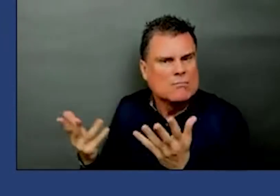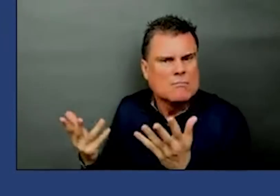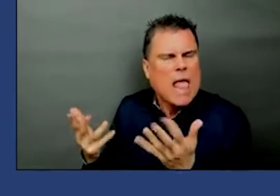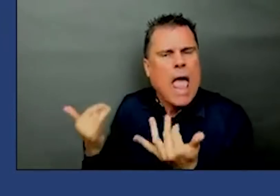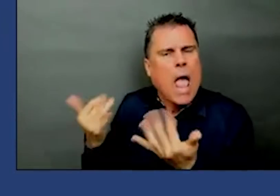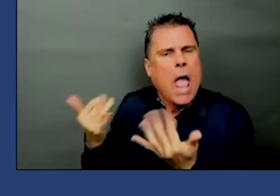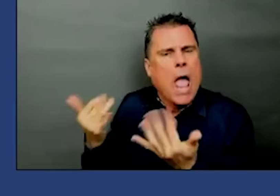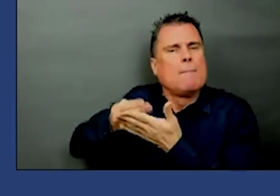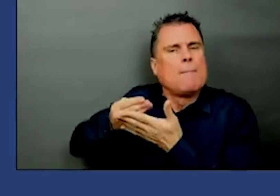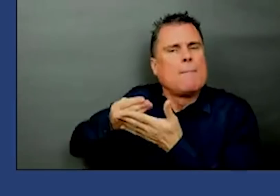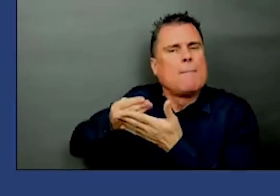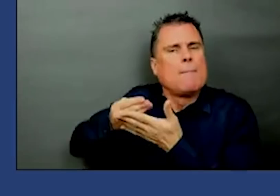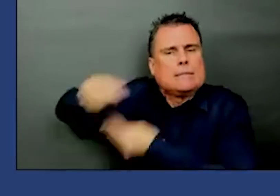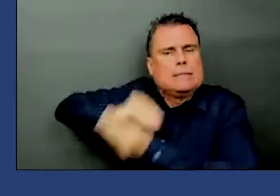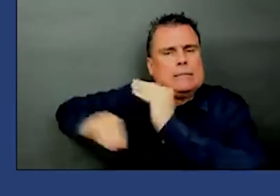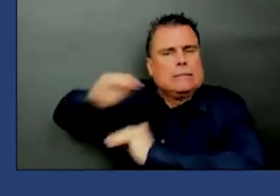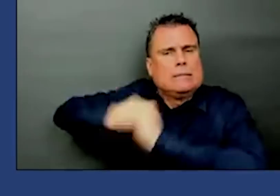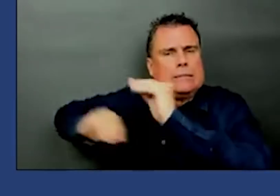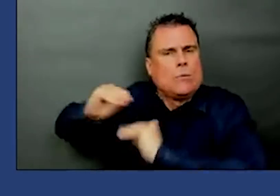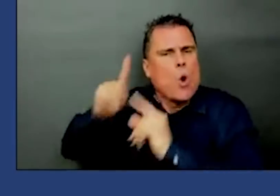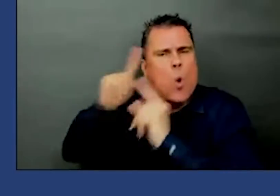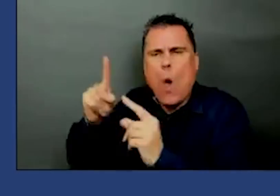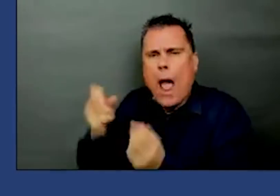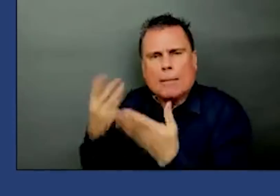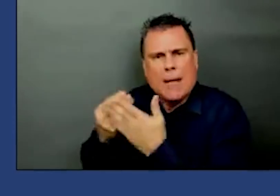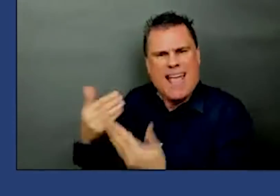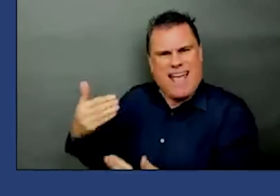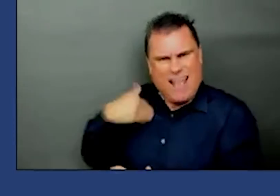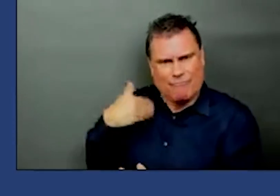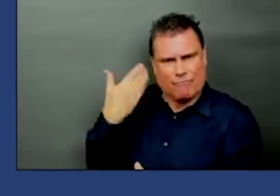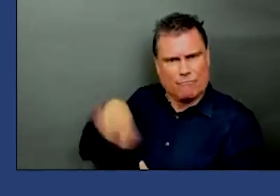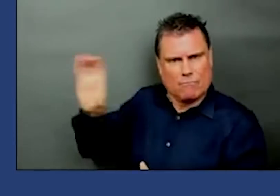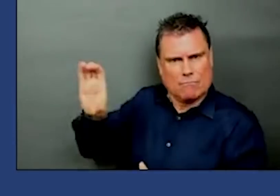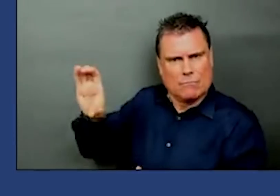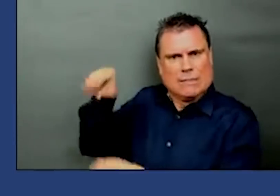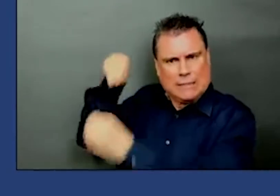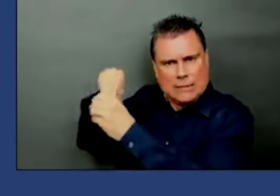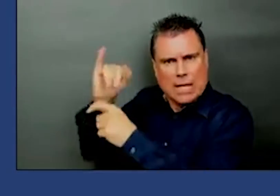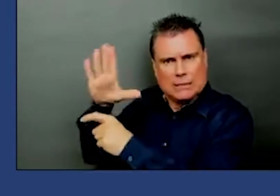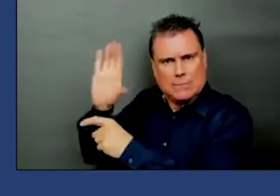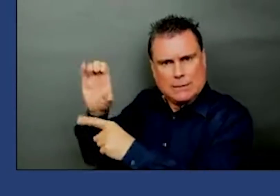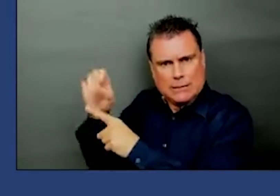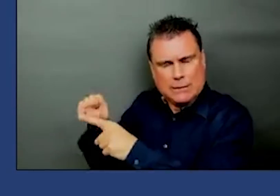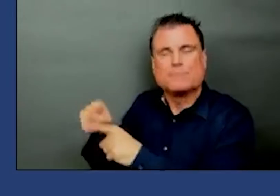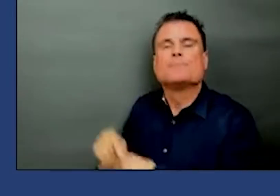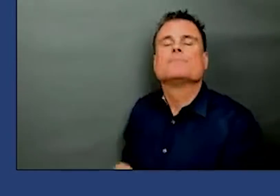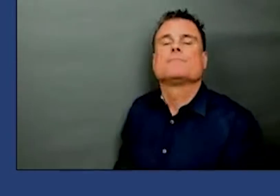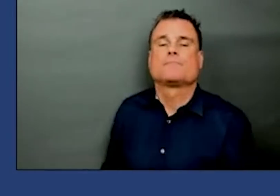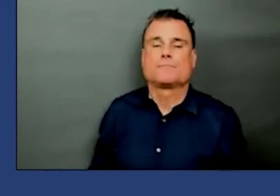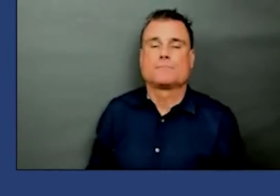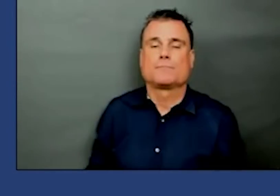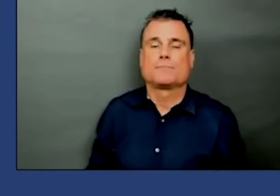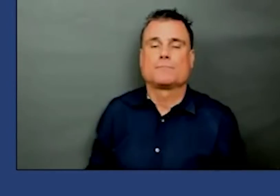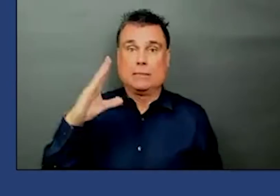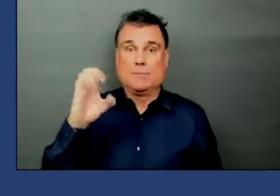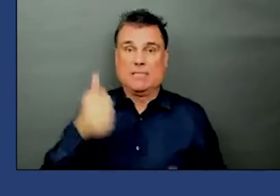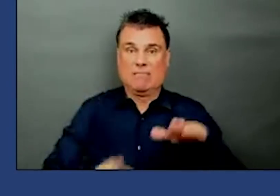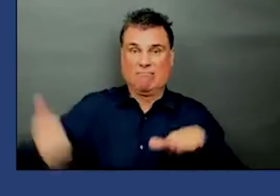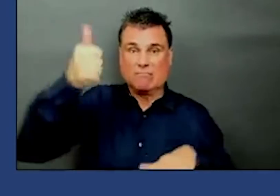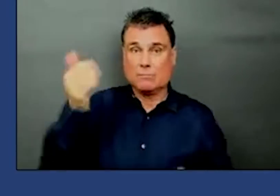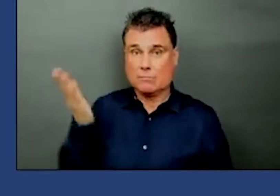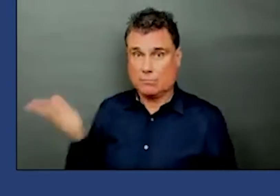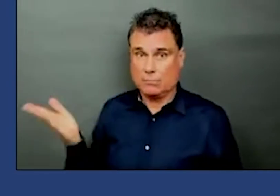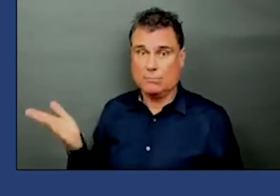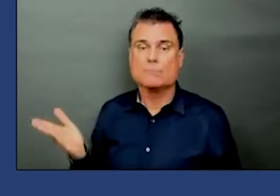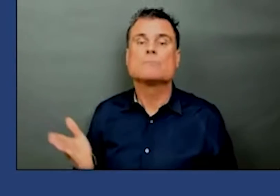Sure. Well, first, Rob, what I'm going to do is I'm going to separate net income and the COVID benefit. The fairest way for us to